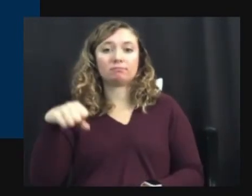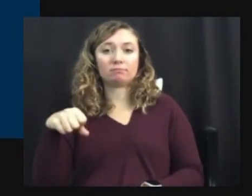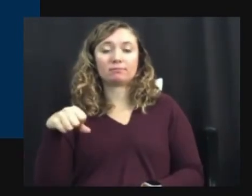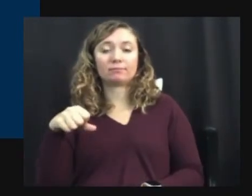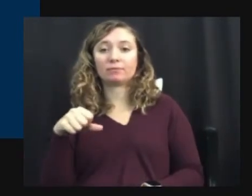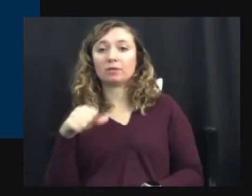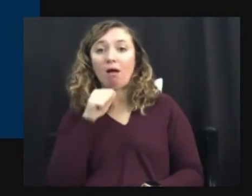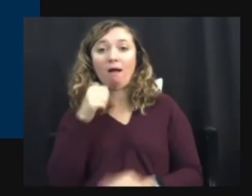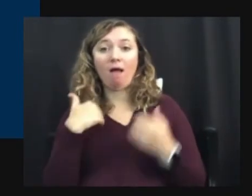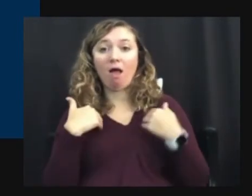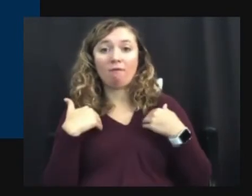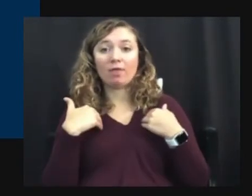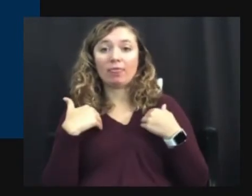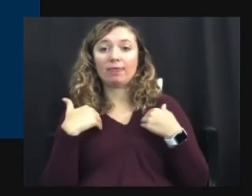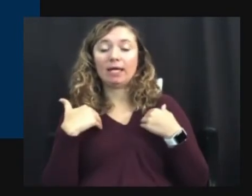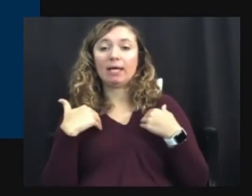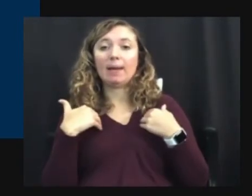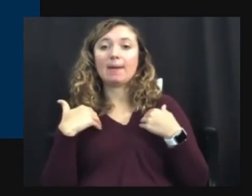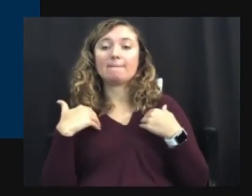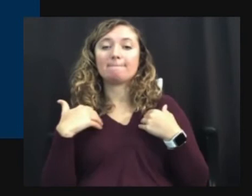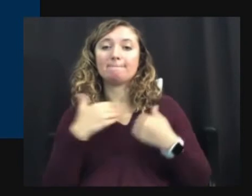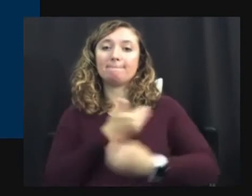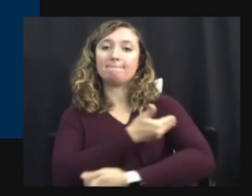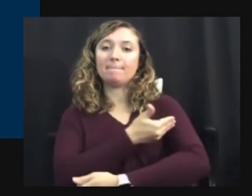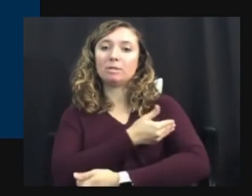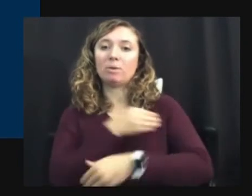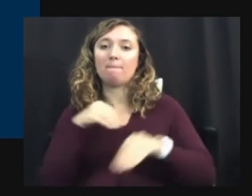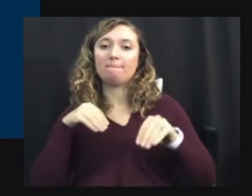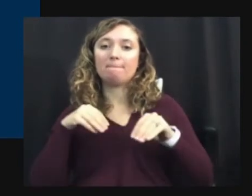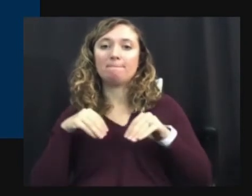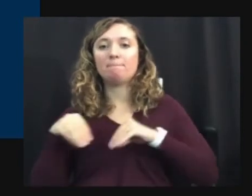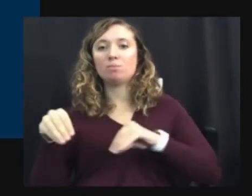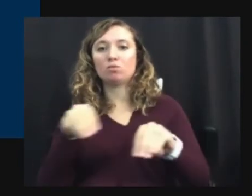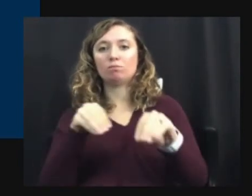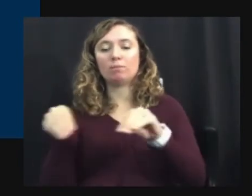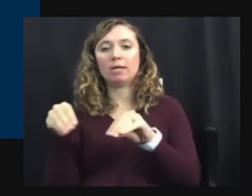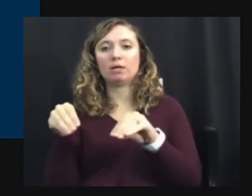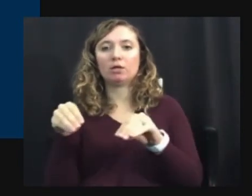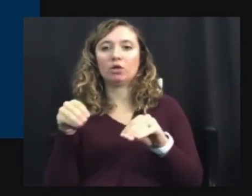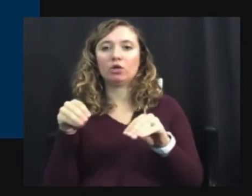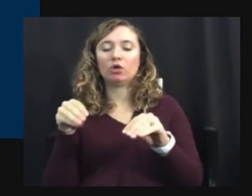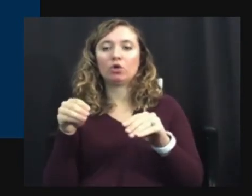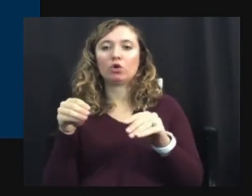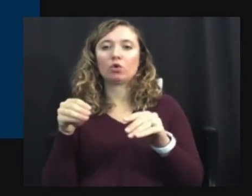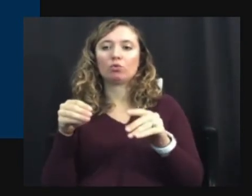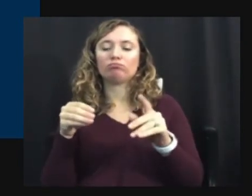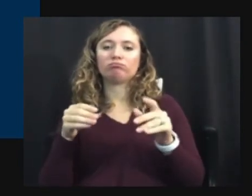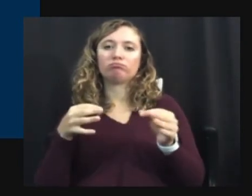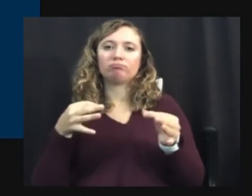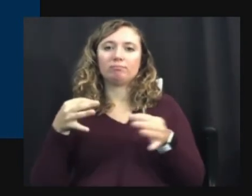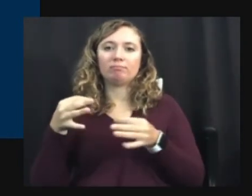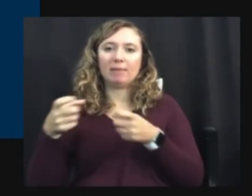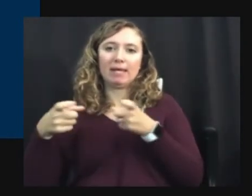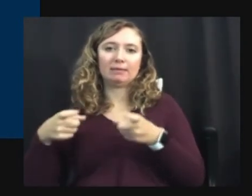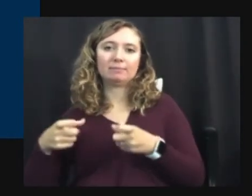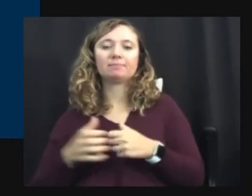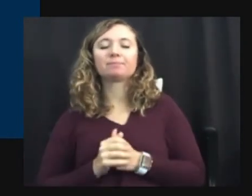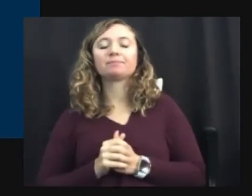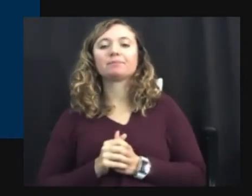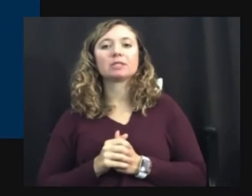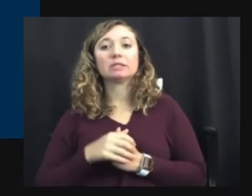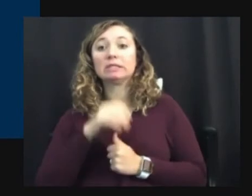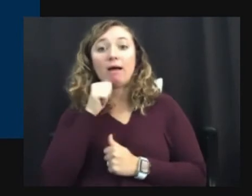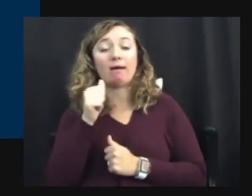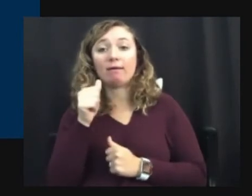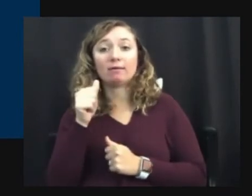motor coordination for that. It's fine. I'm not worried about it. She's not yet able to dress herself. That's